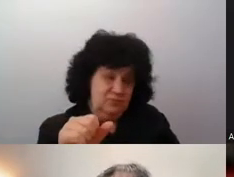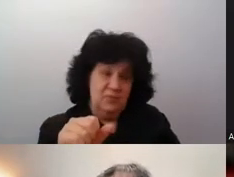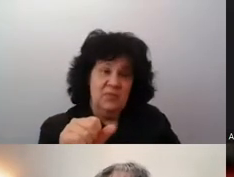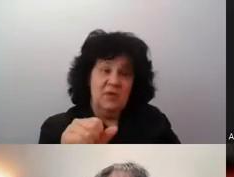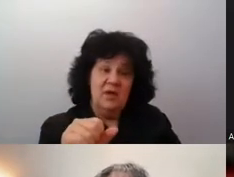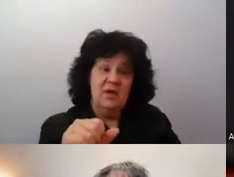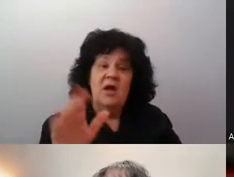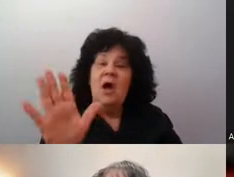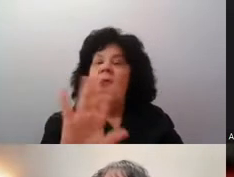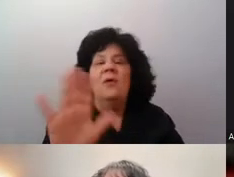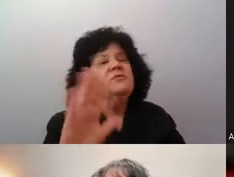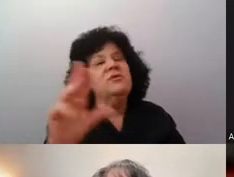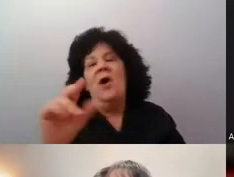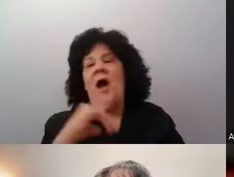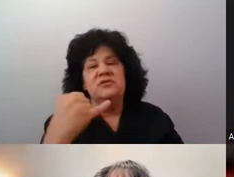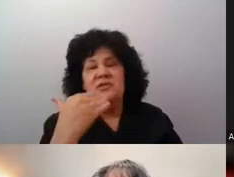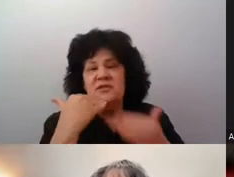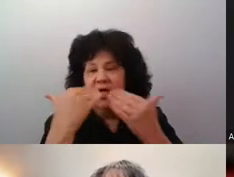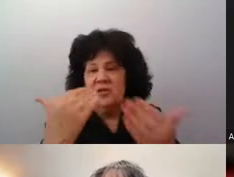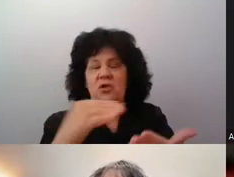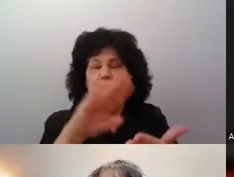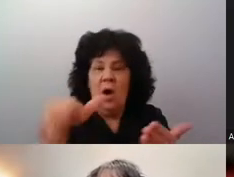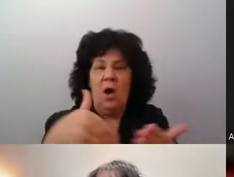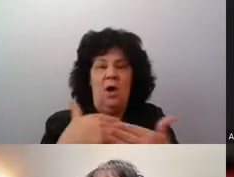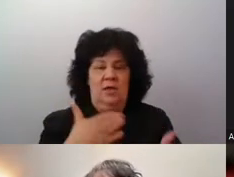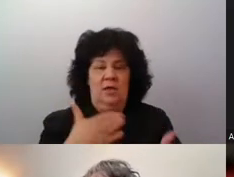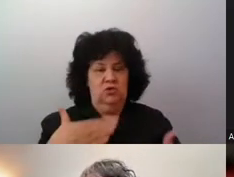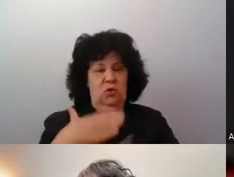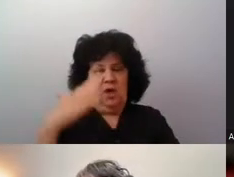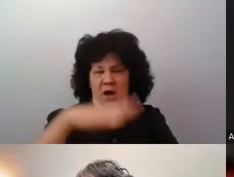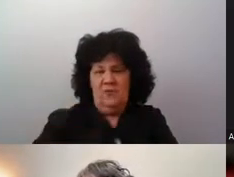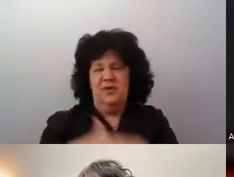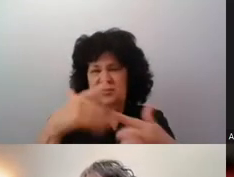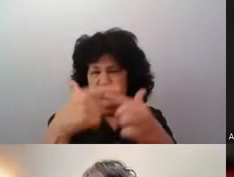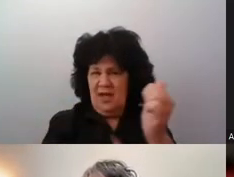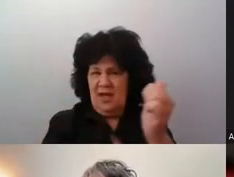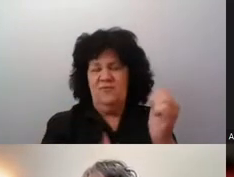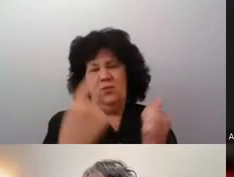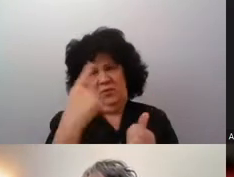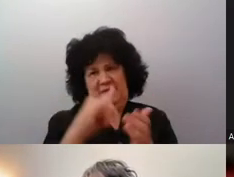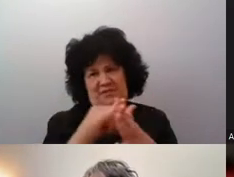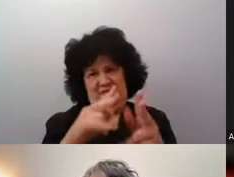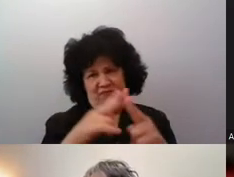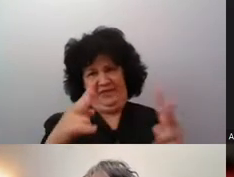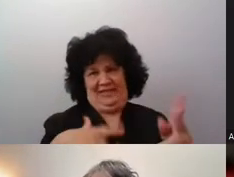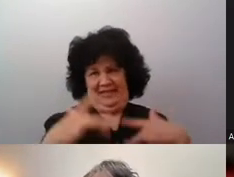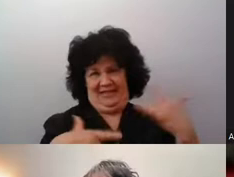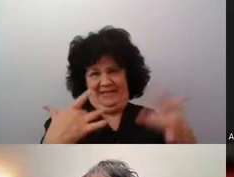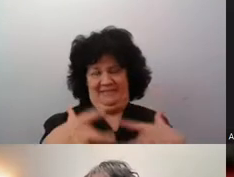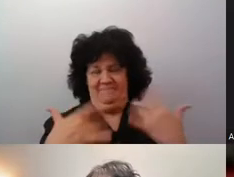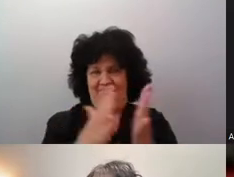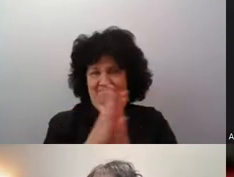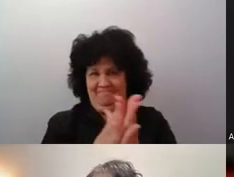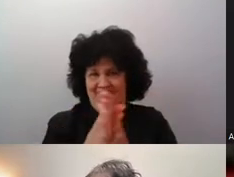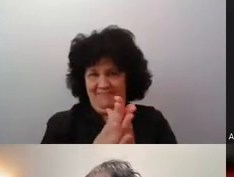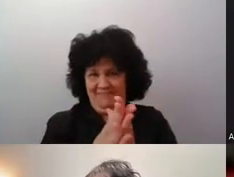Just thank you all. I enjoyed the whole afternoon, and thanks everybody. And this is all so exciting and a lot to